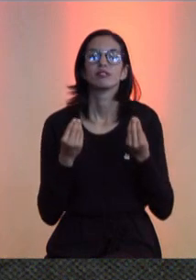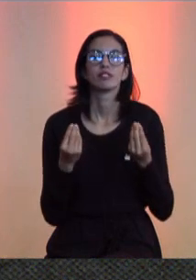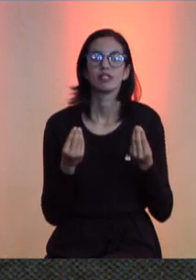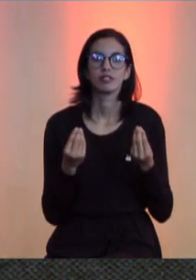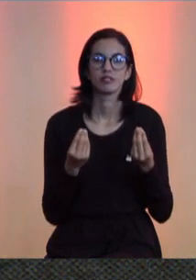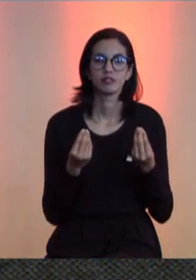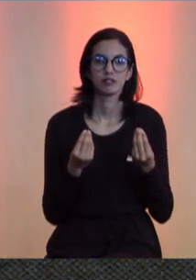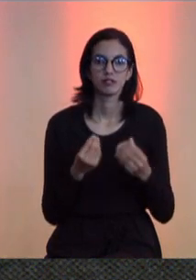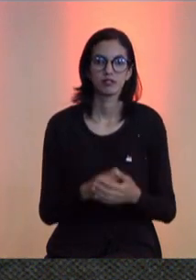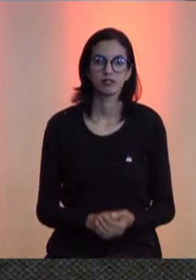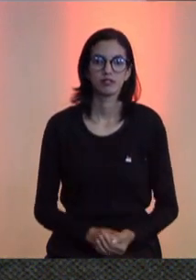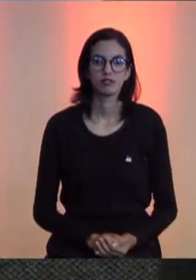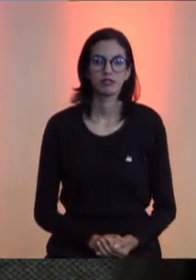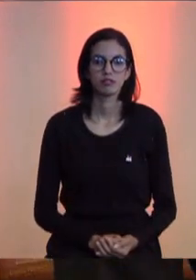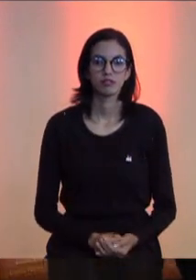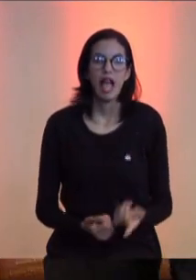aún si no.